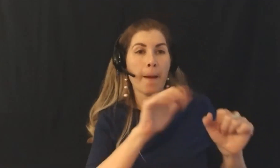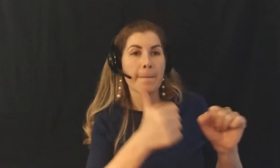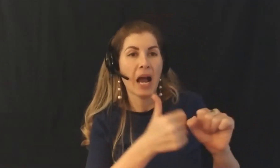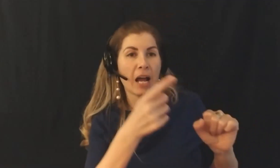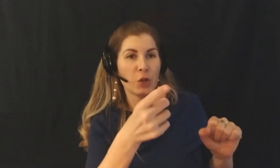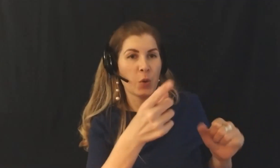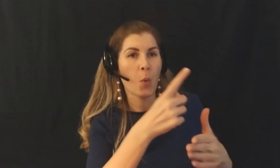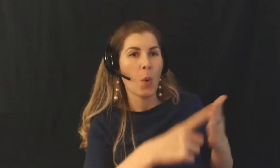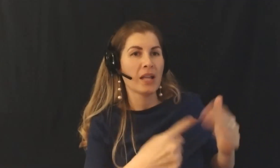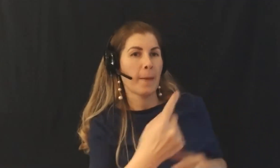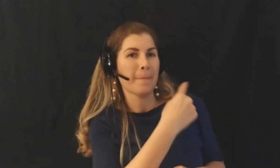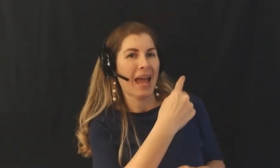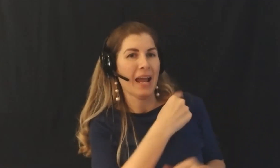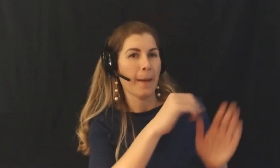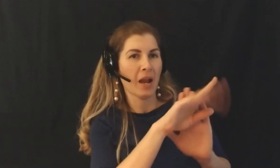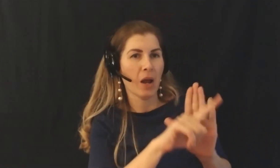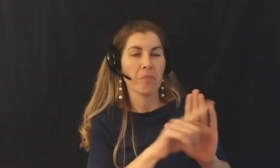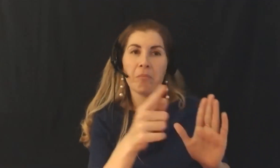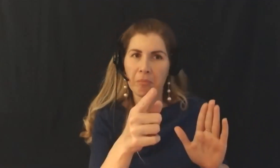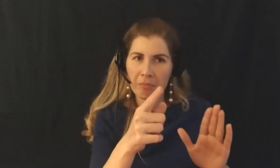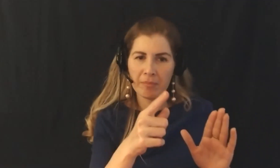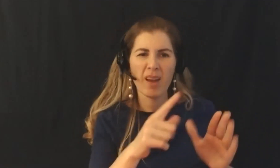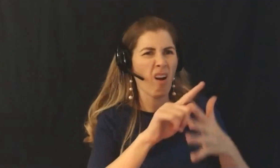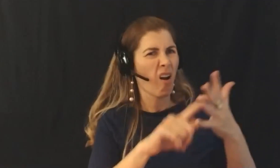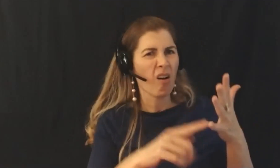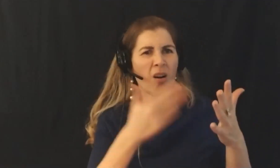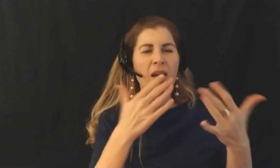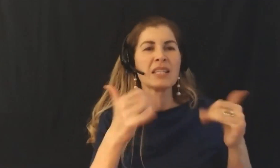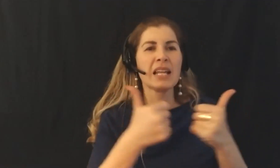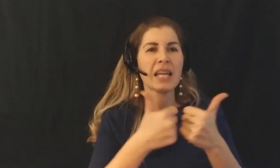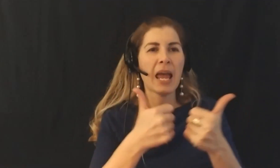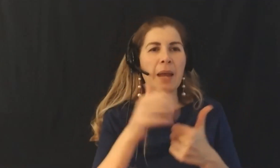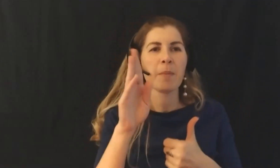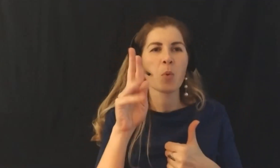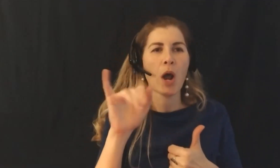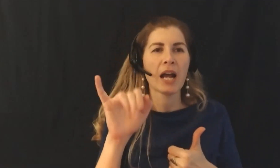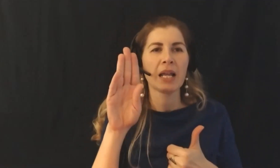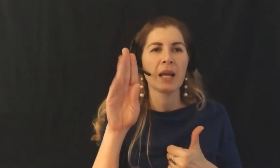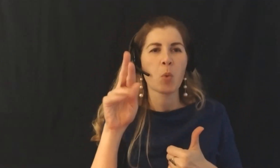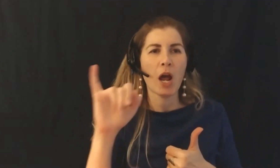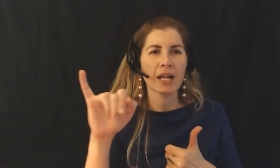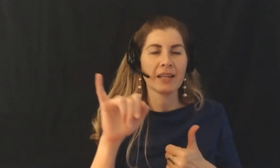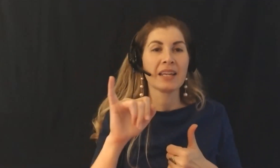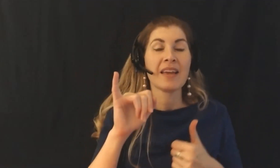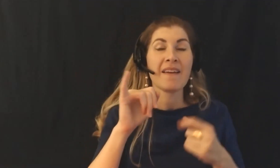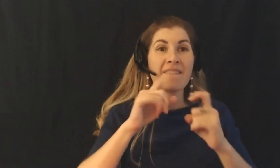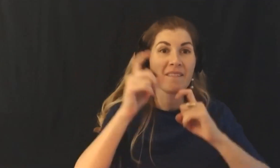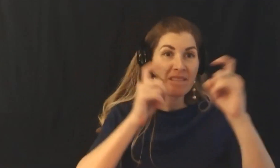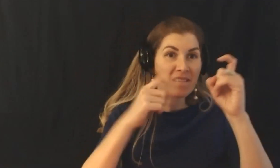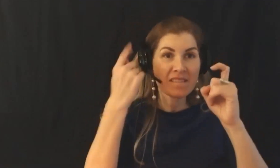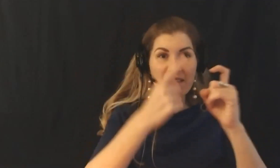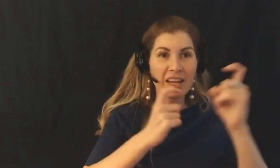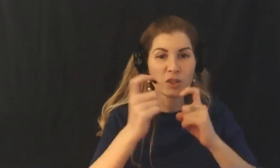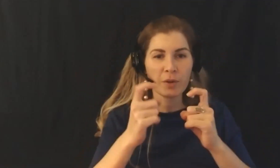that is in your background. That's amazing. All of these are amazing. A silly game called Broccoli Broccoli. Facial expressions. This is not